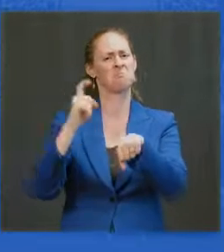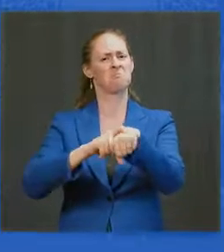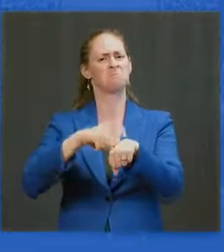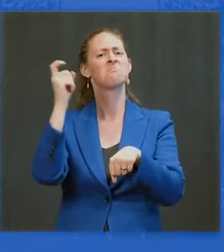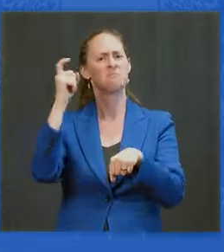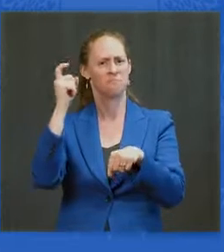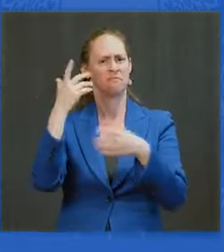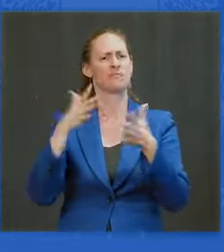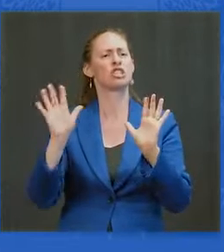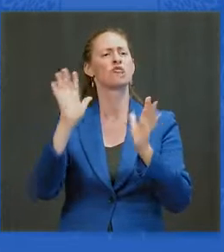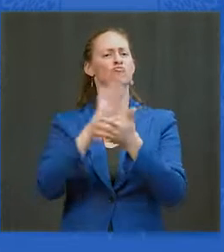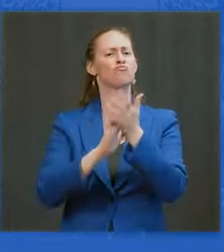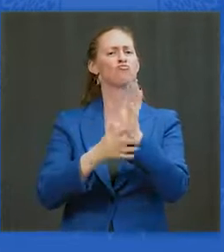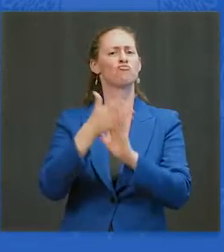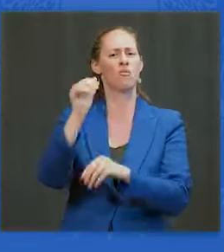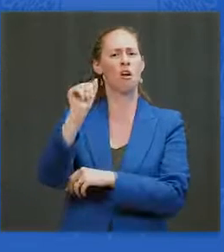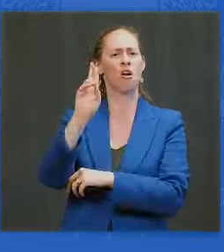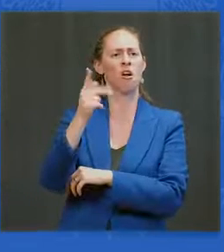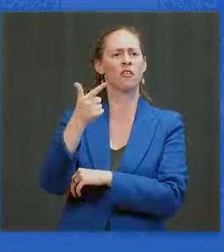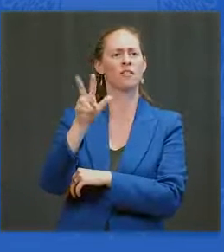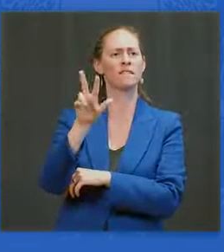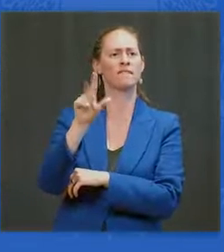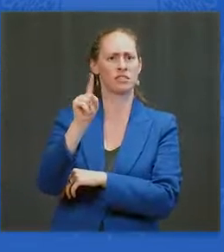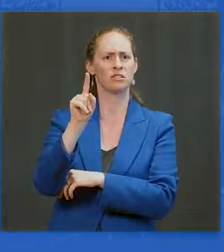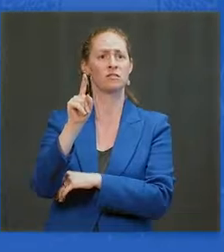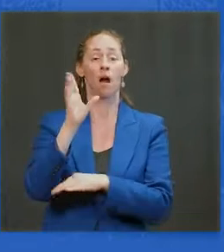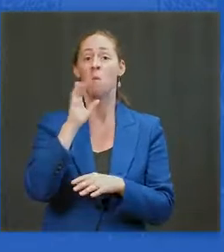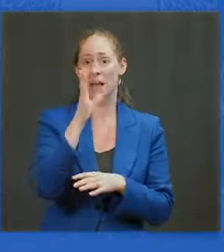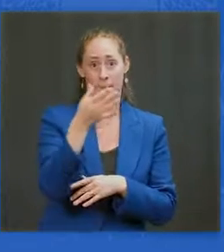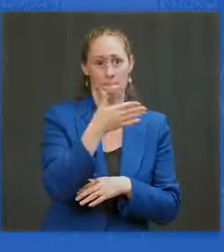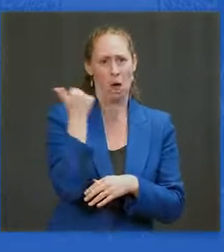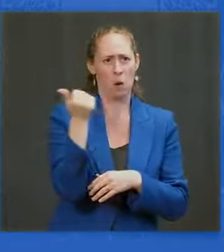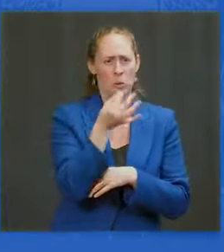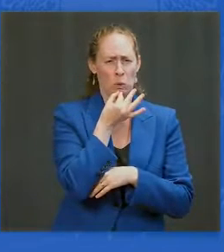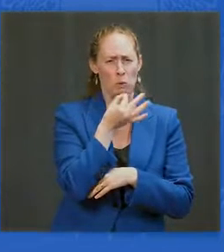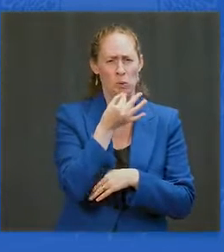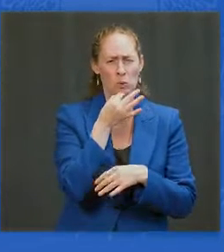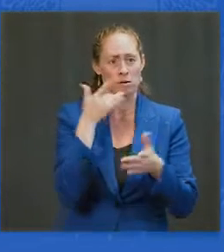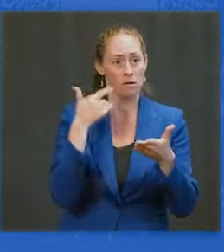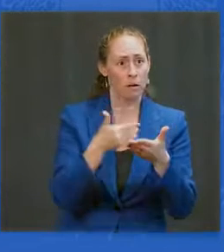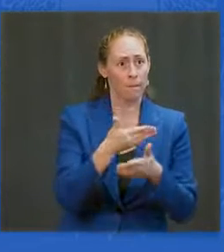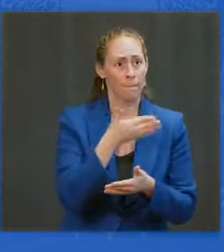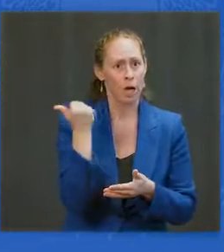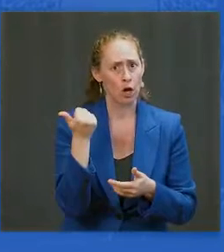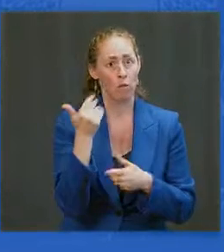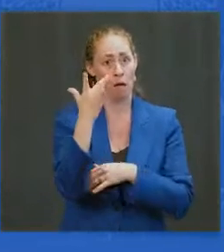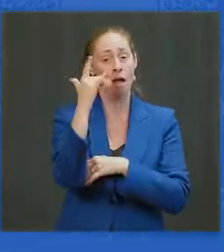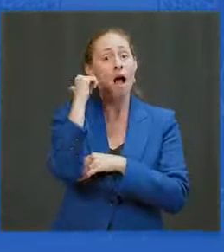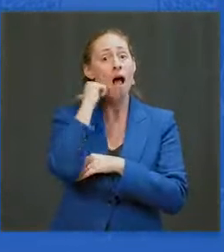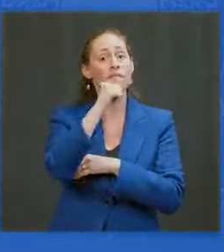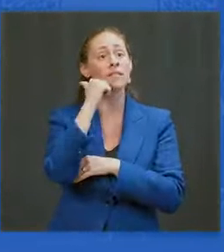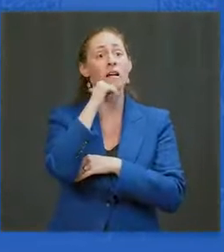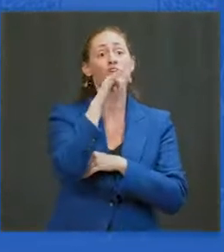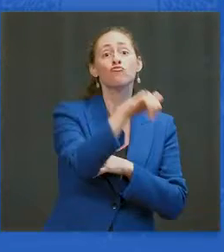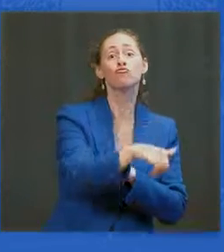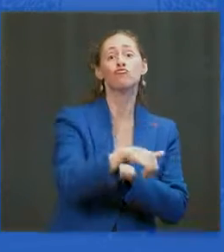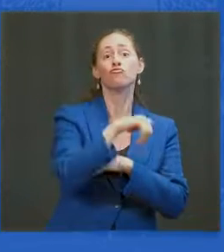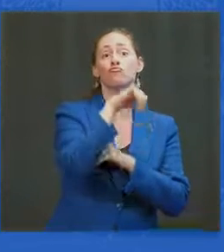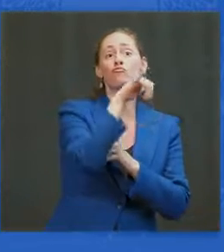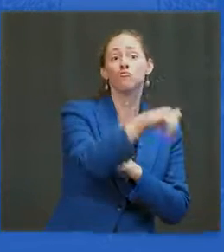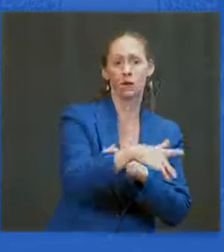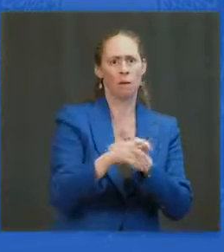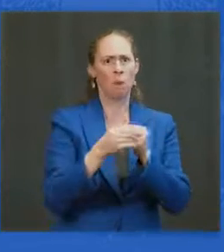we can finish, the better. Each day of operations brings added risk to our troops. But